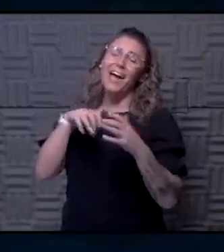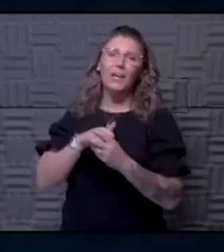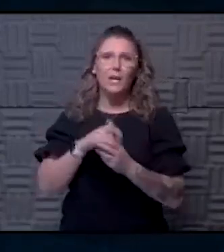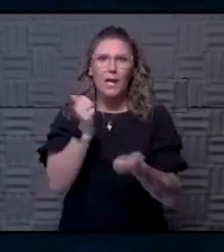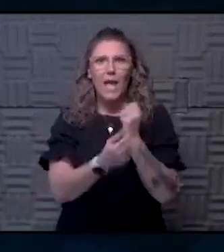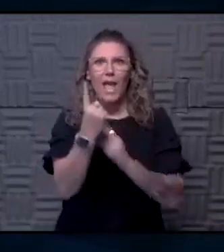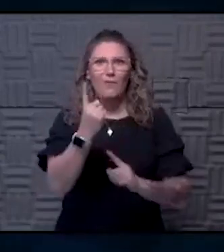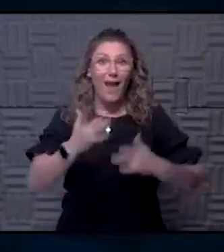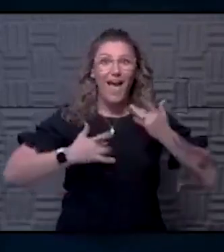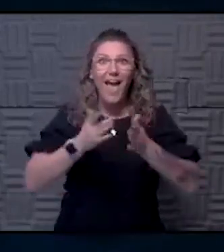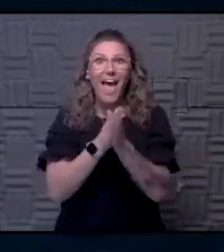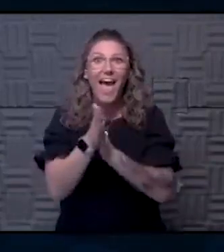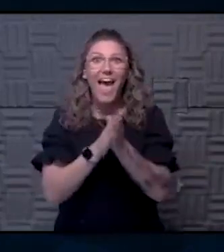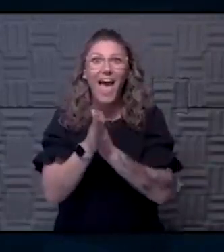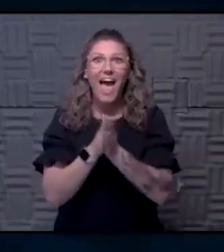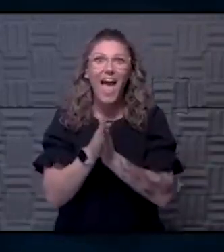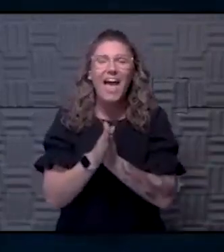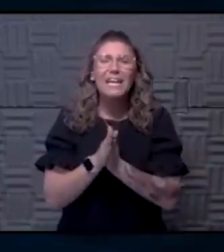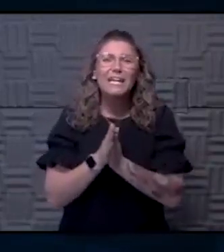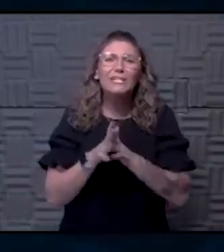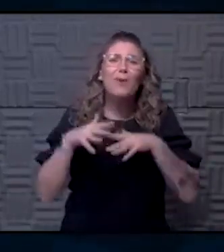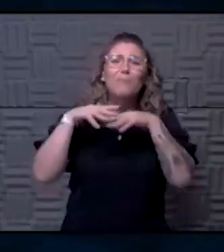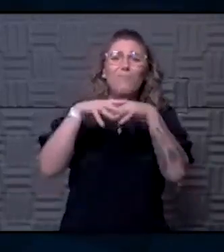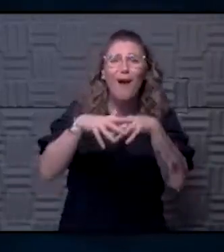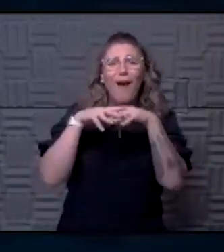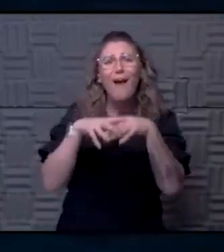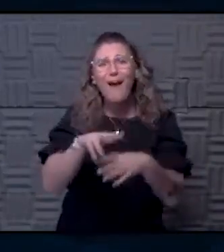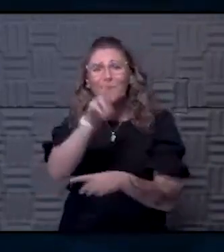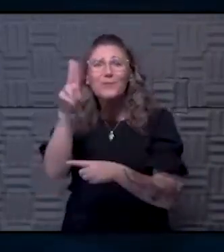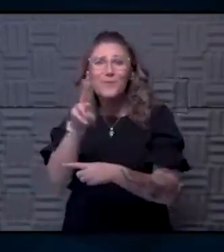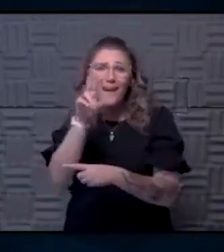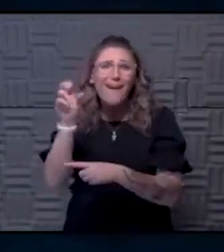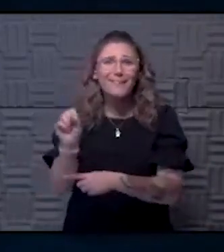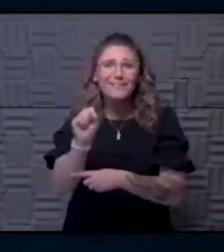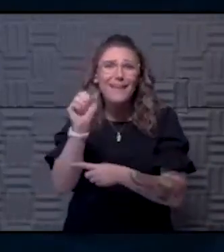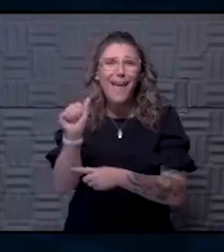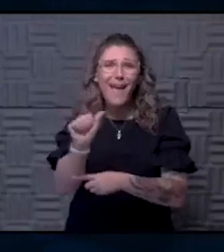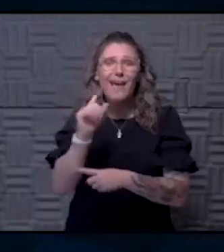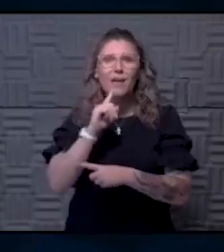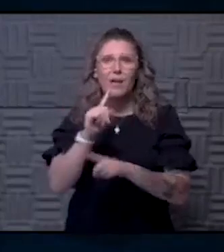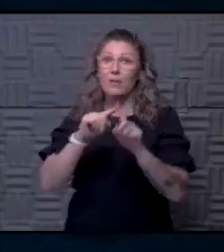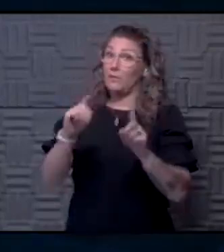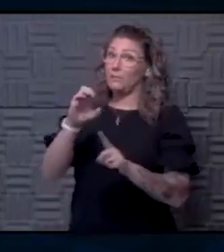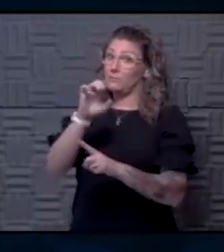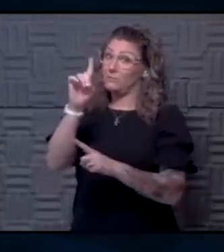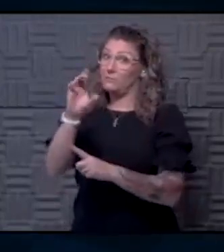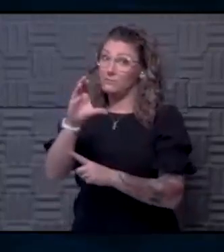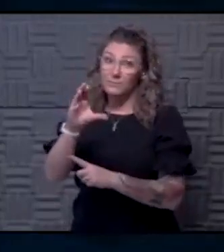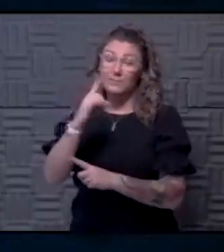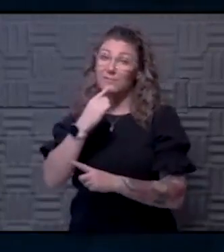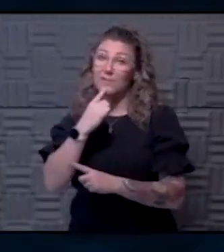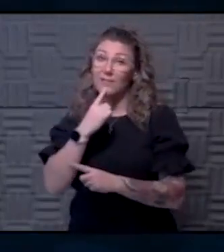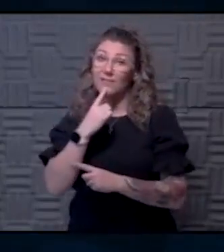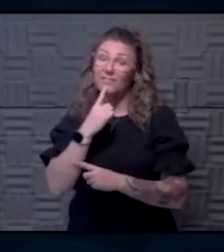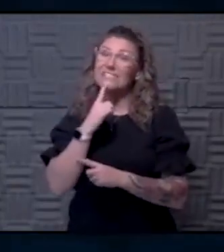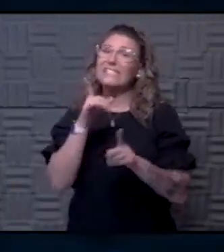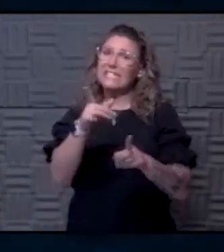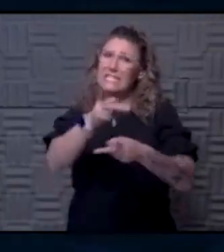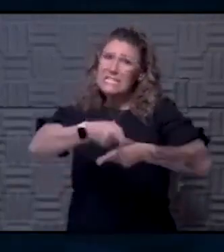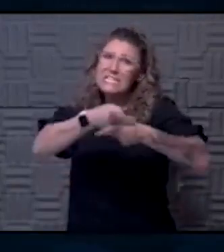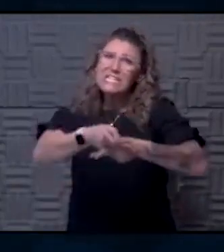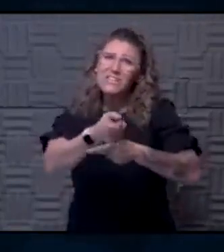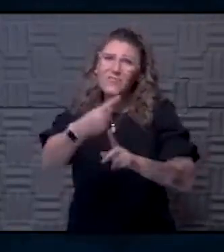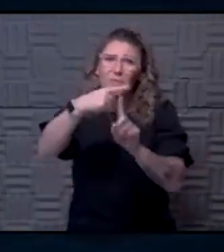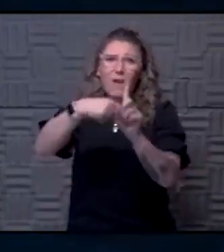Everyone's so excited. They're like, it's a party in the USA. But the CDC says we still need to play it safe for a